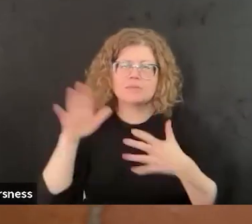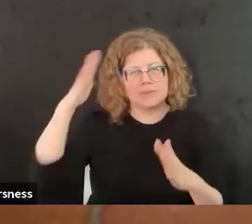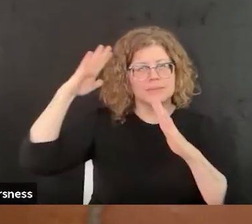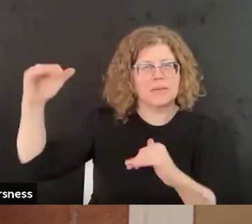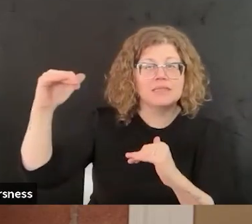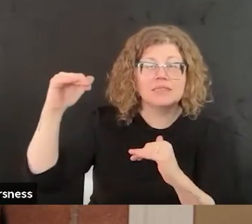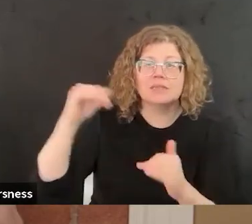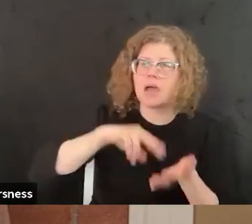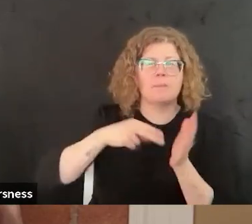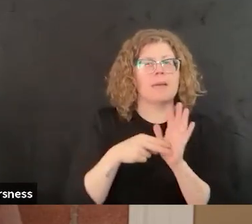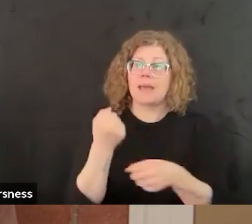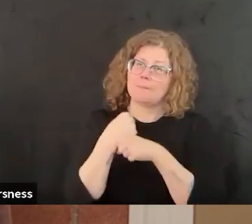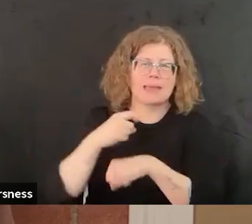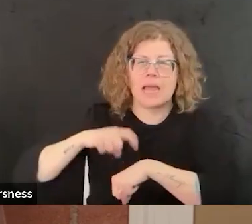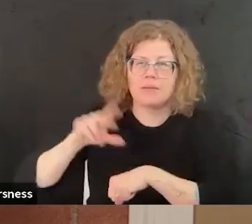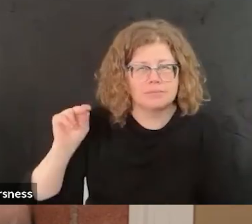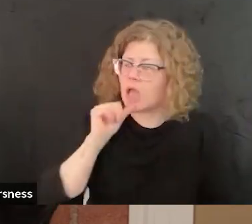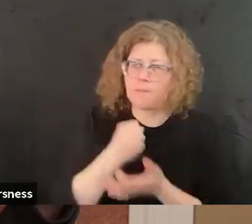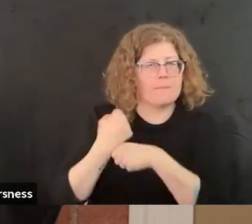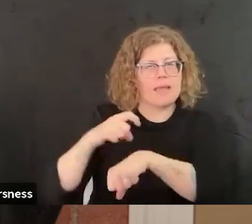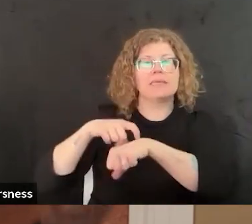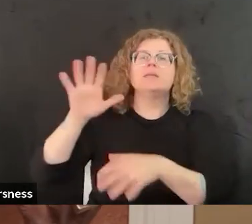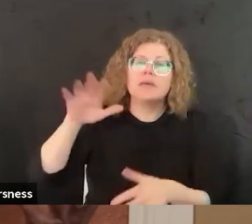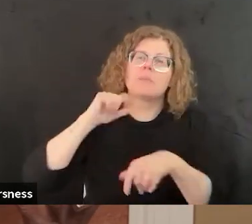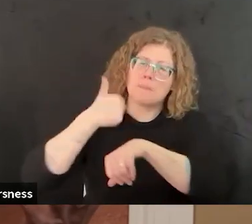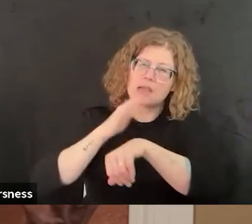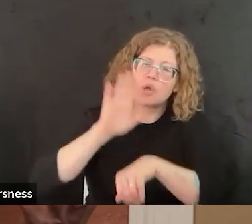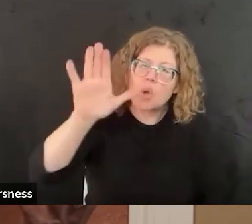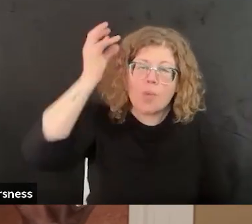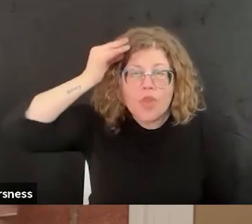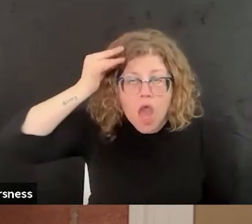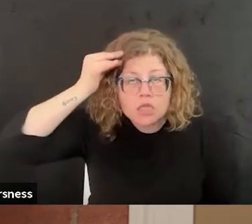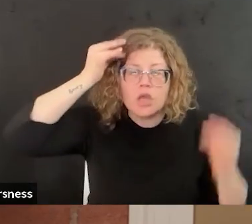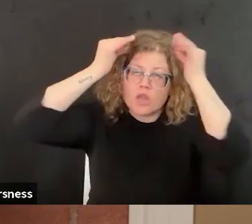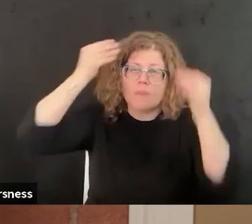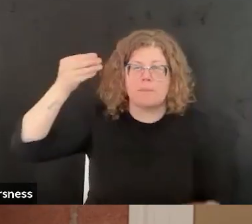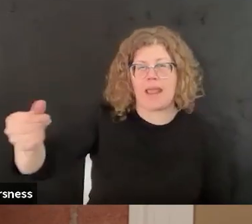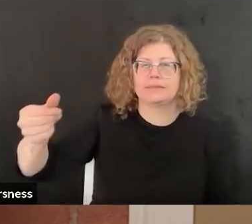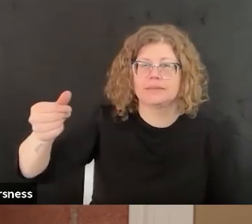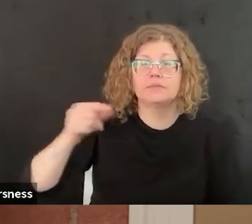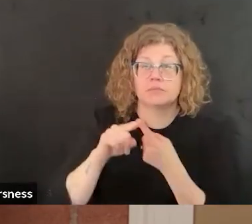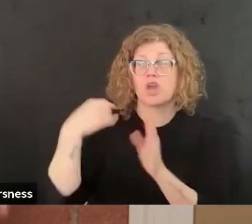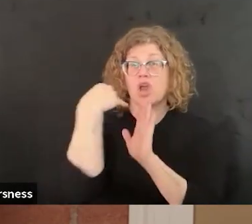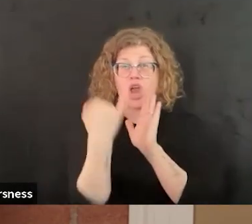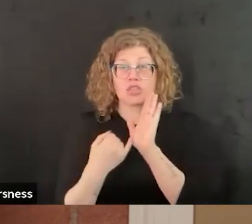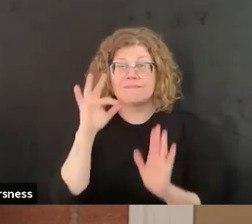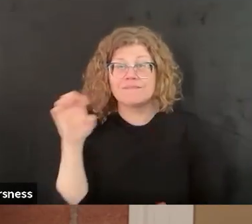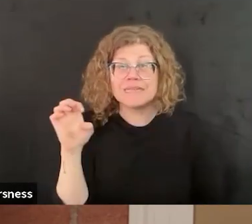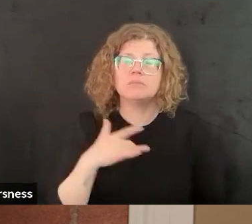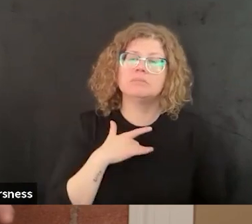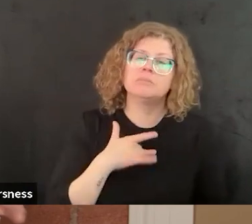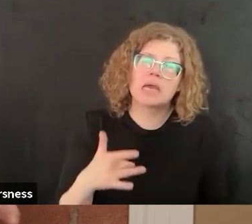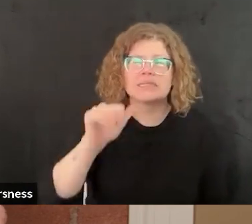for the project. It's not the making of the artwork itself, it's the idea behind it. So artist fees are